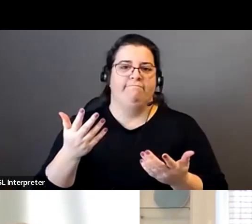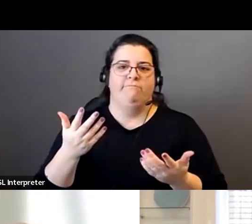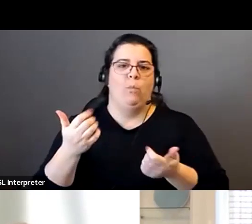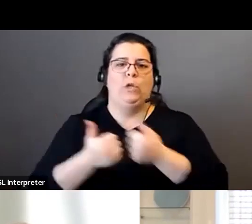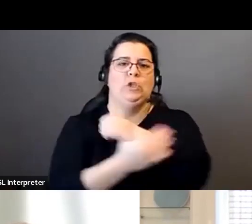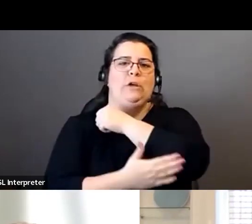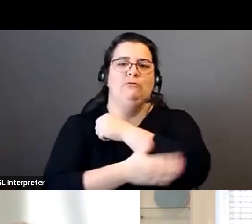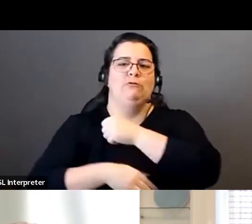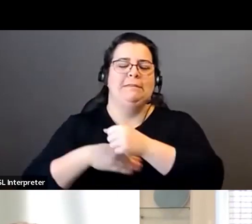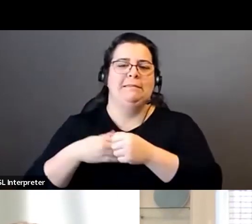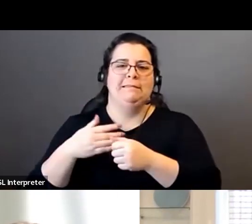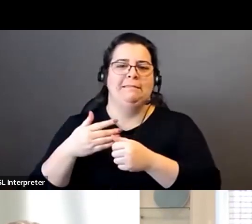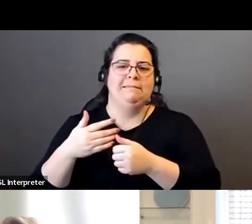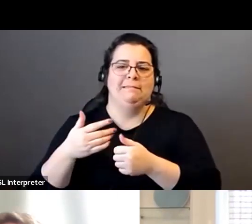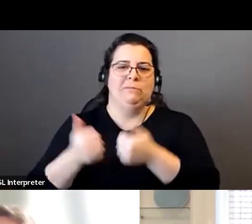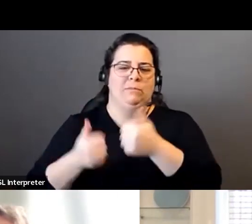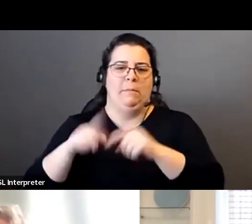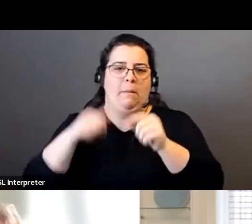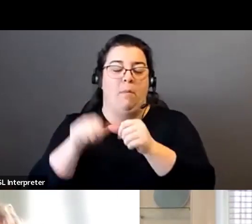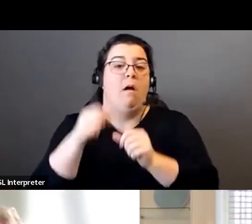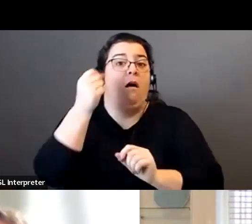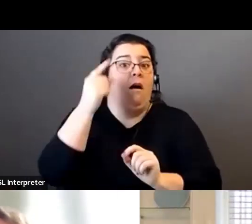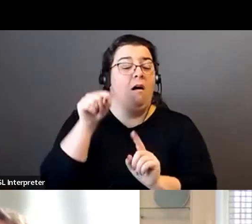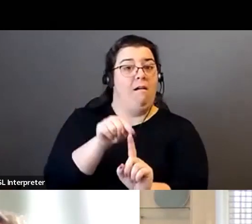one of the specialties they had was rum cheesecake.